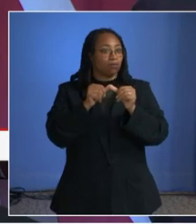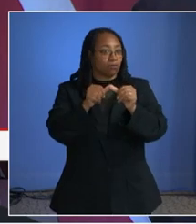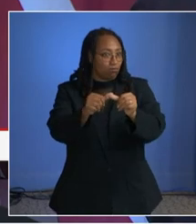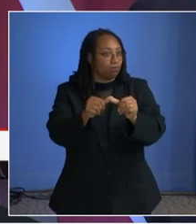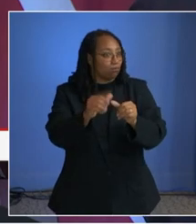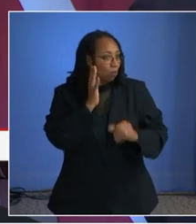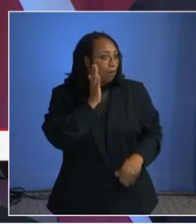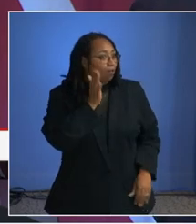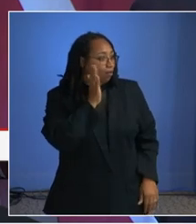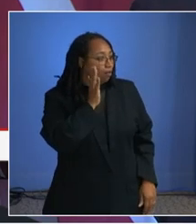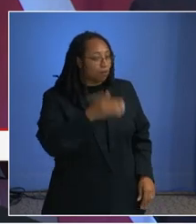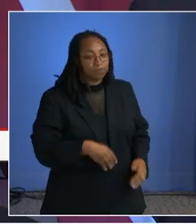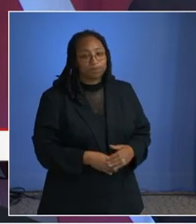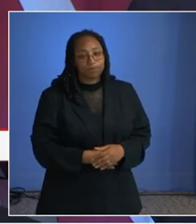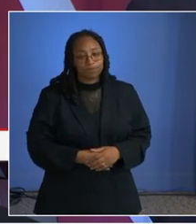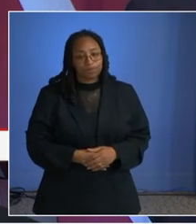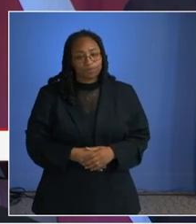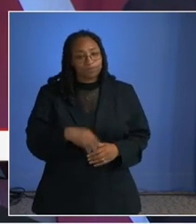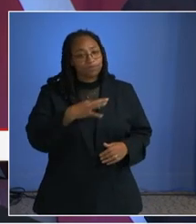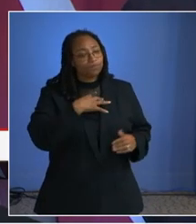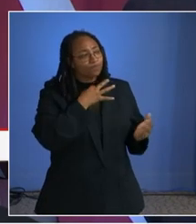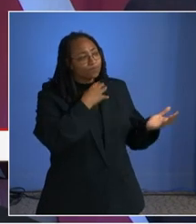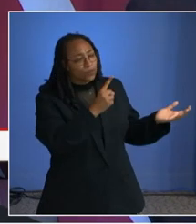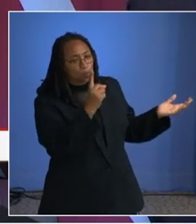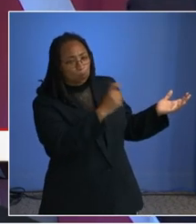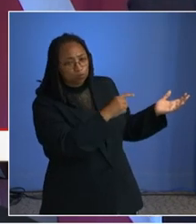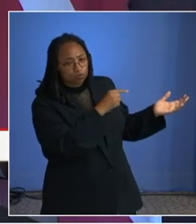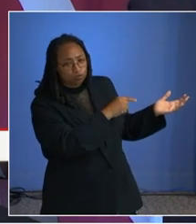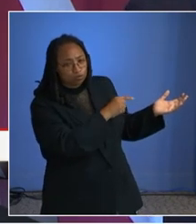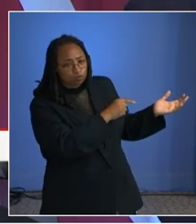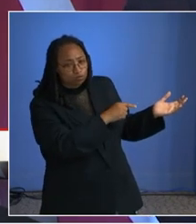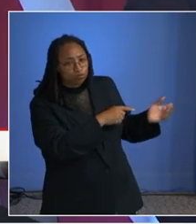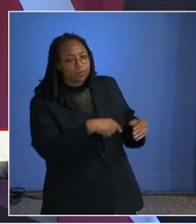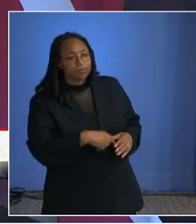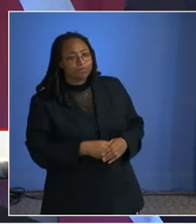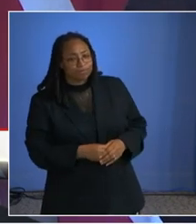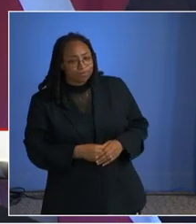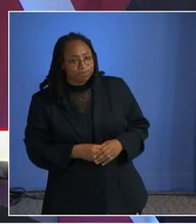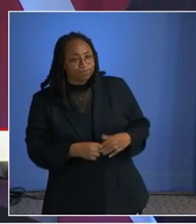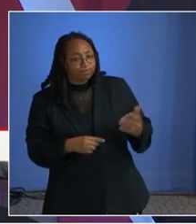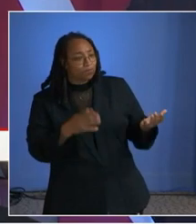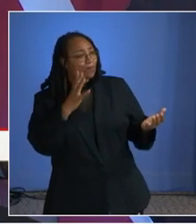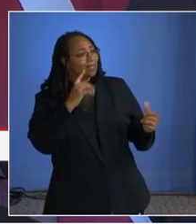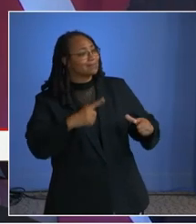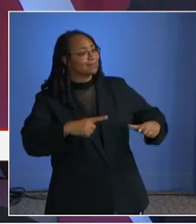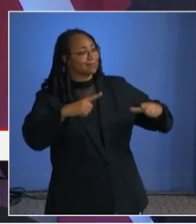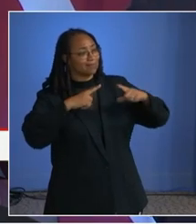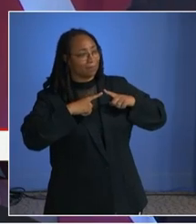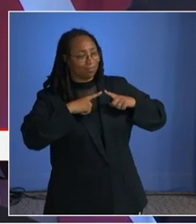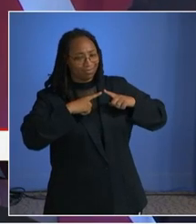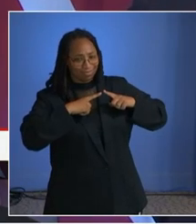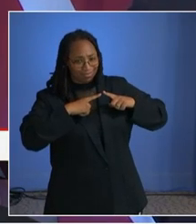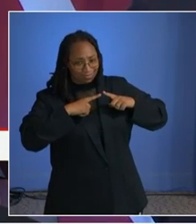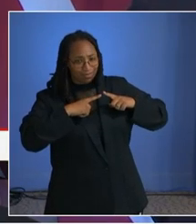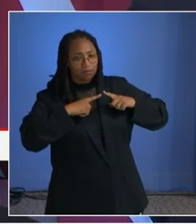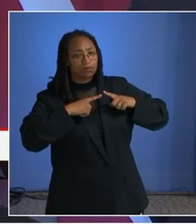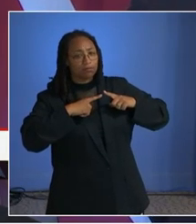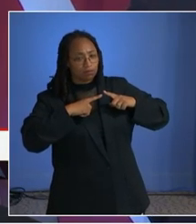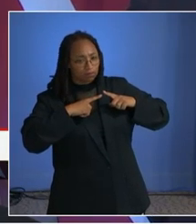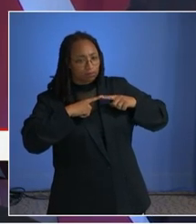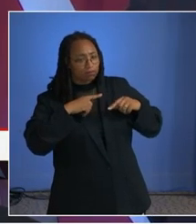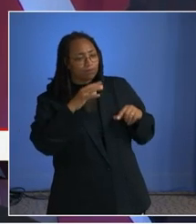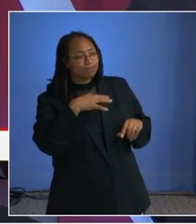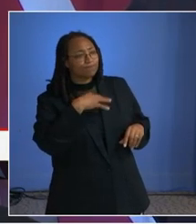to that, as well as how many applications that are under? Steve, do you have that off the top? There's only